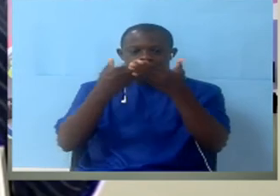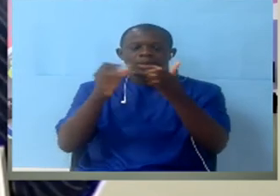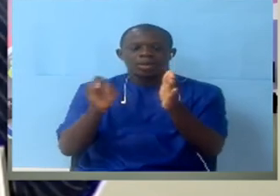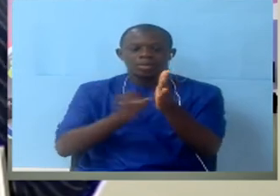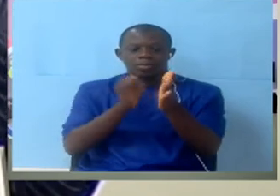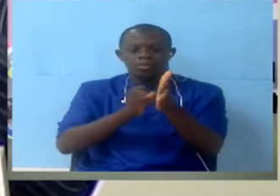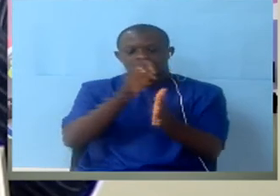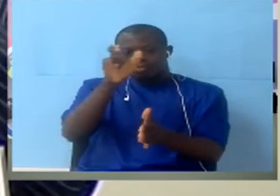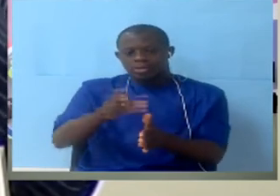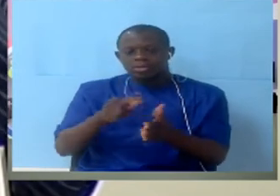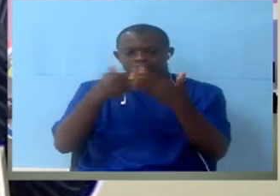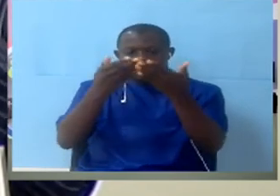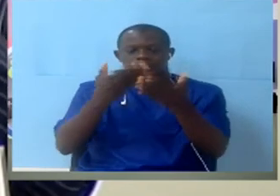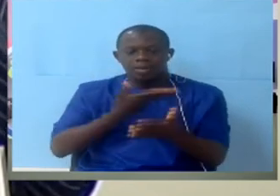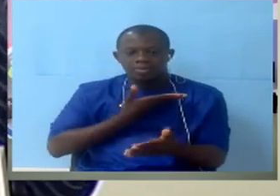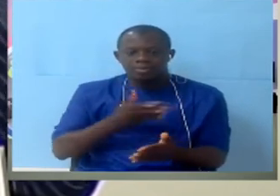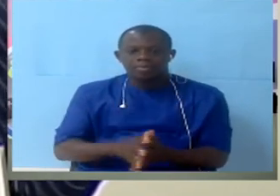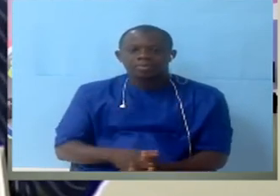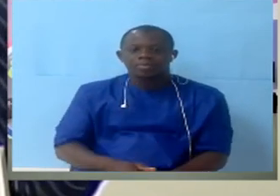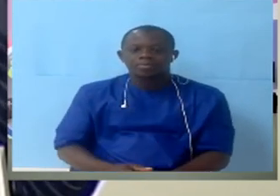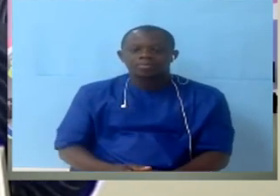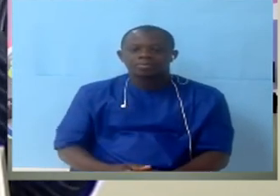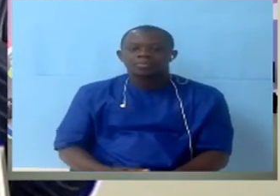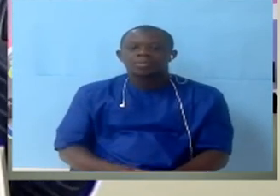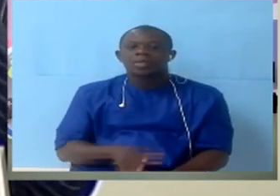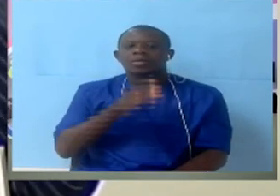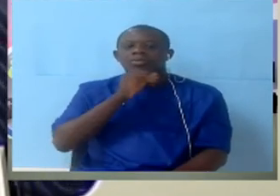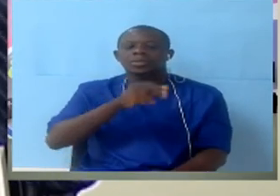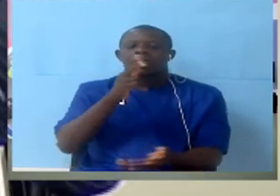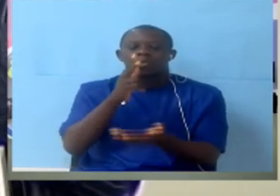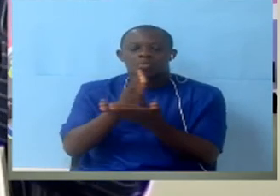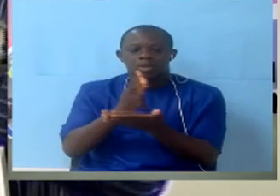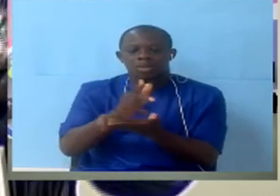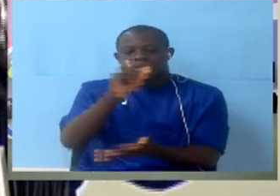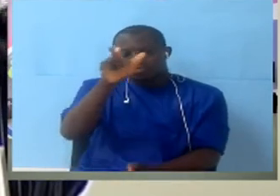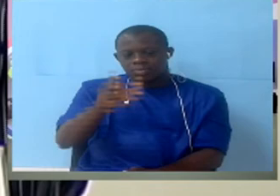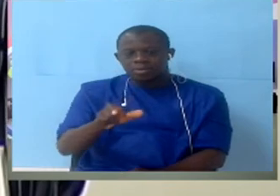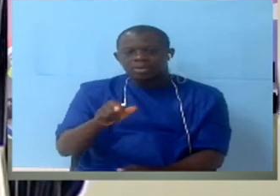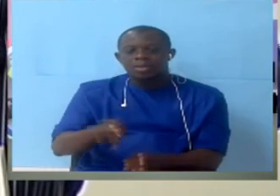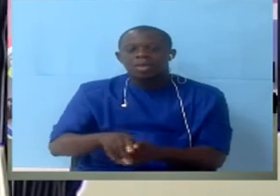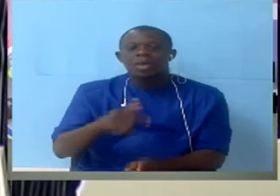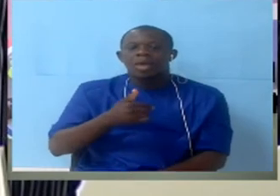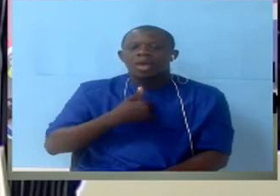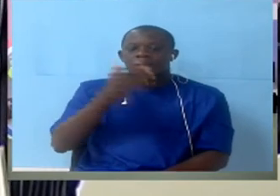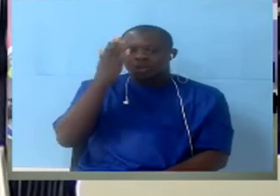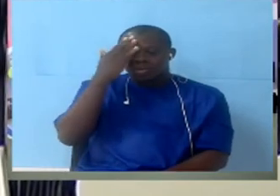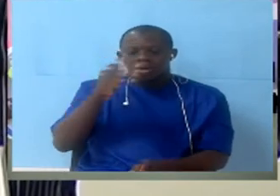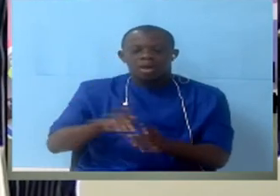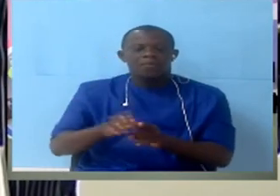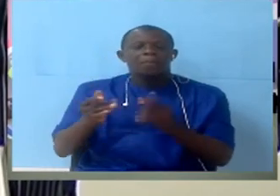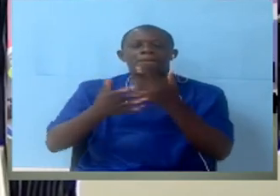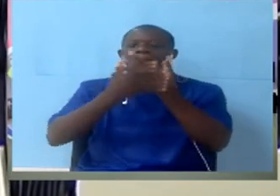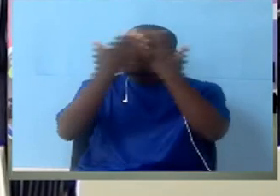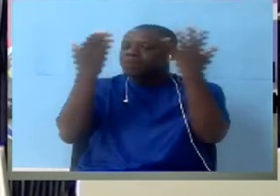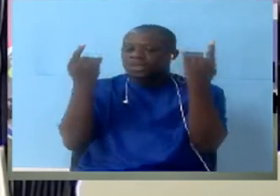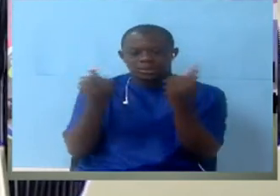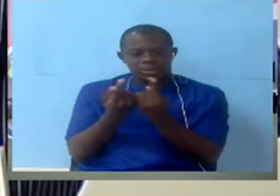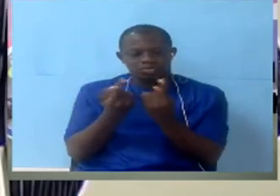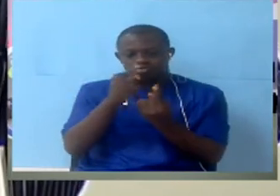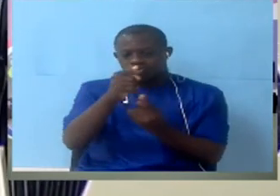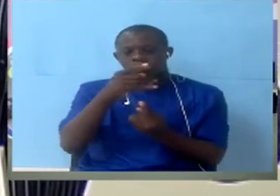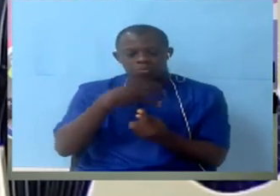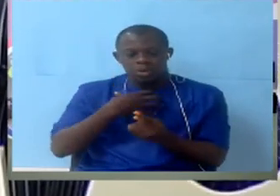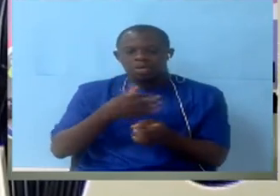paper to the investigator. Mr. Witness. Naramurna. Mr. Witness, I know back. There is a whole lot you want to say, but